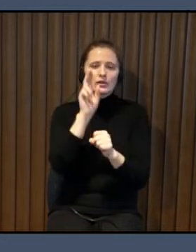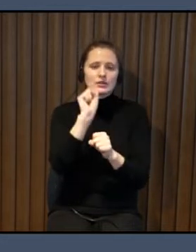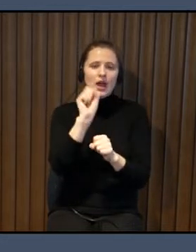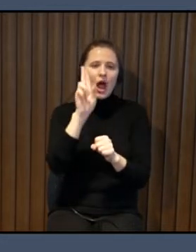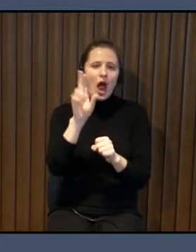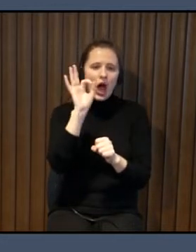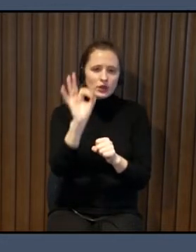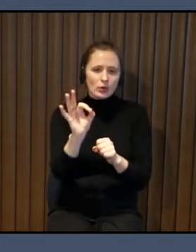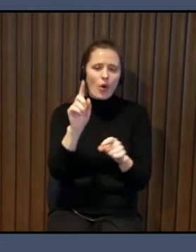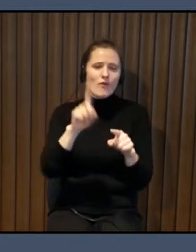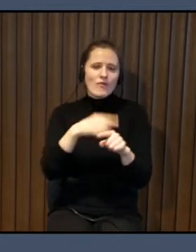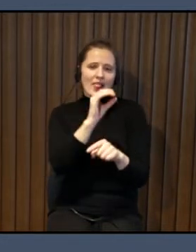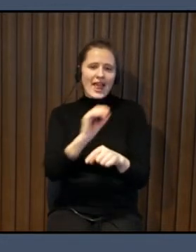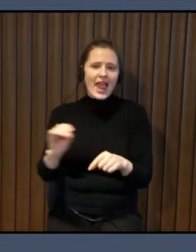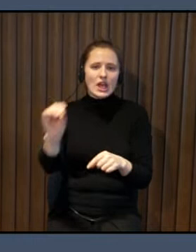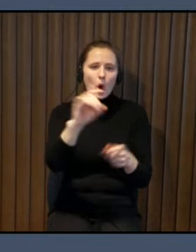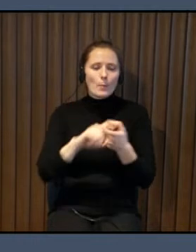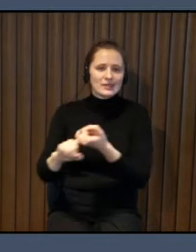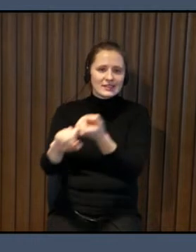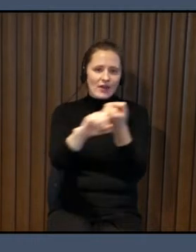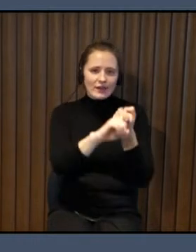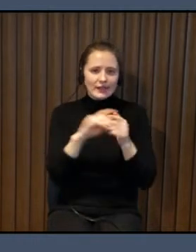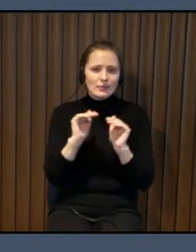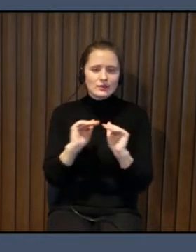by 4 pillars: